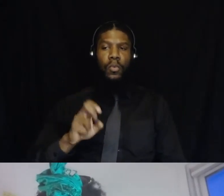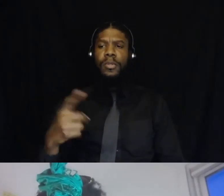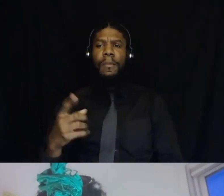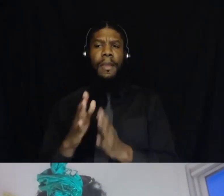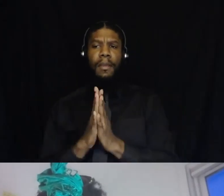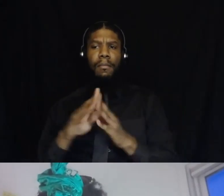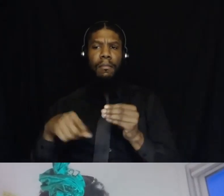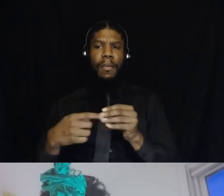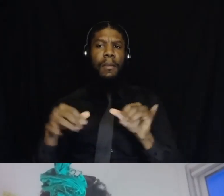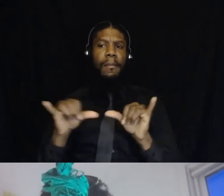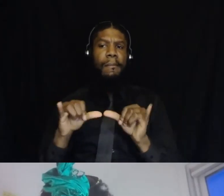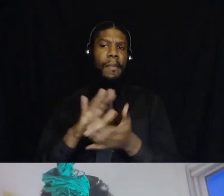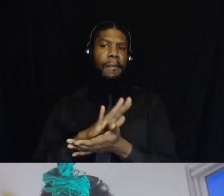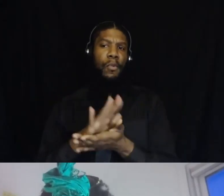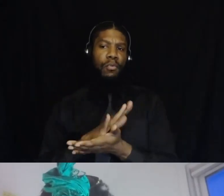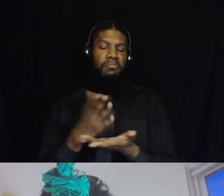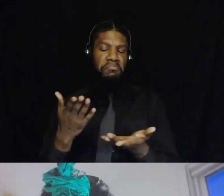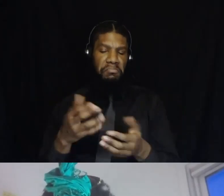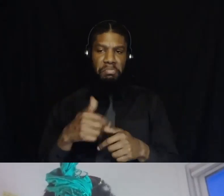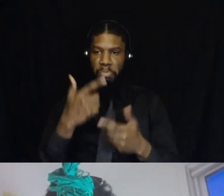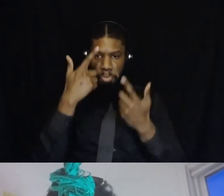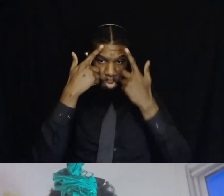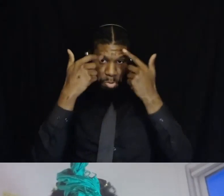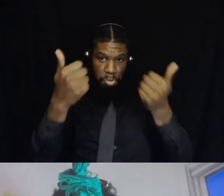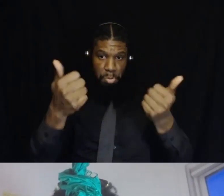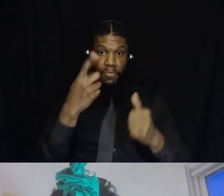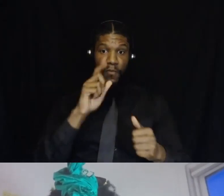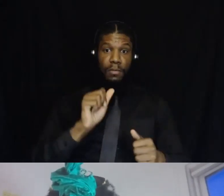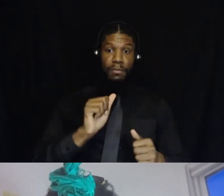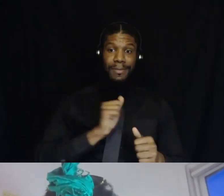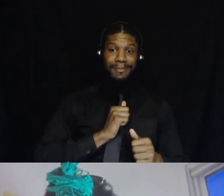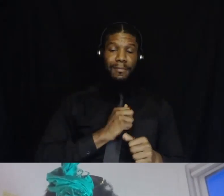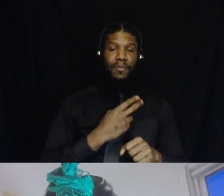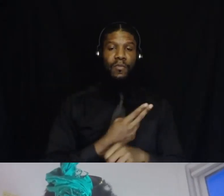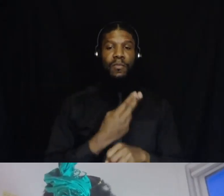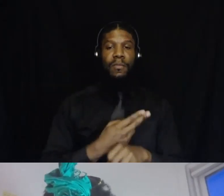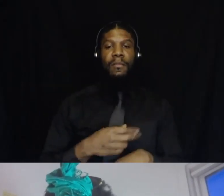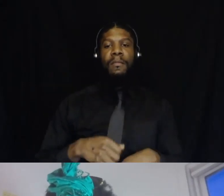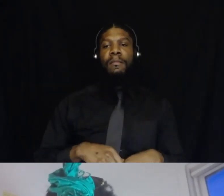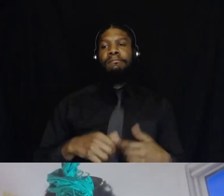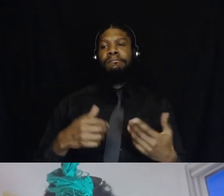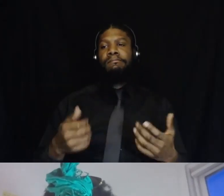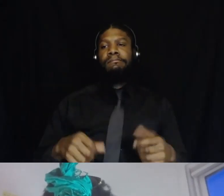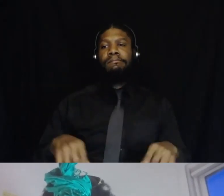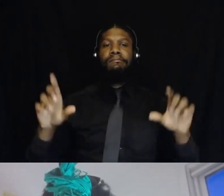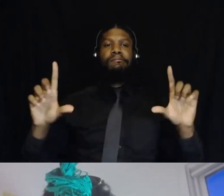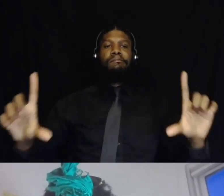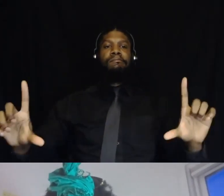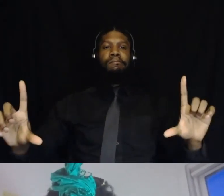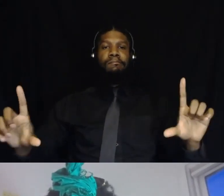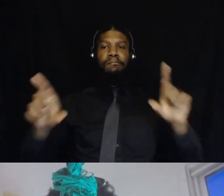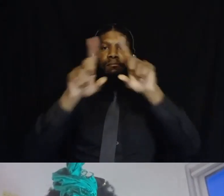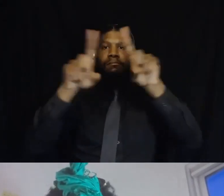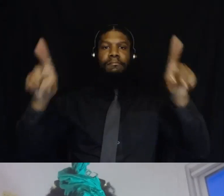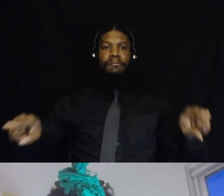am using half of a poster board for mine, but it could be 9 by 12, 8 by 10. It's